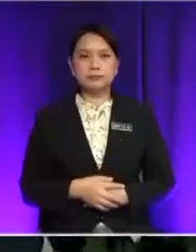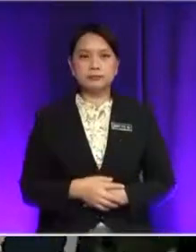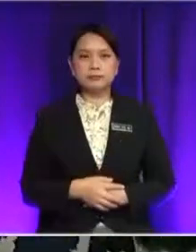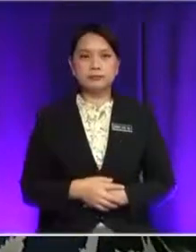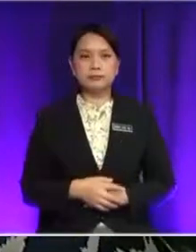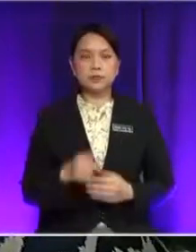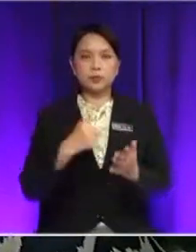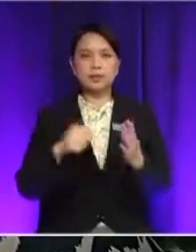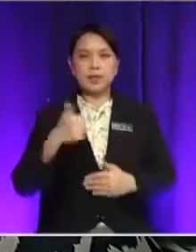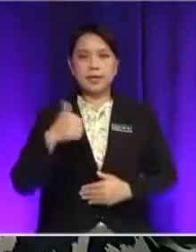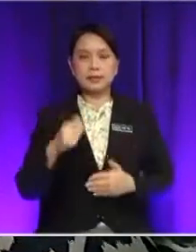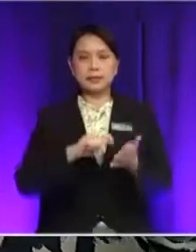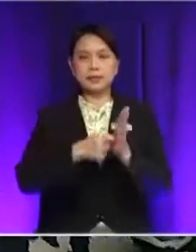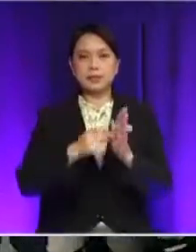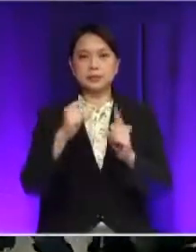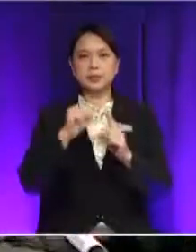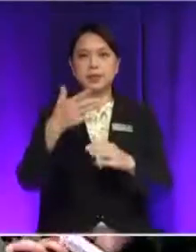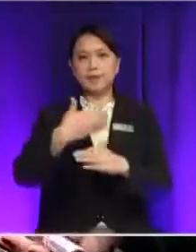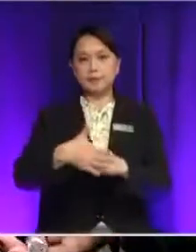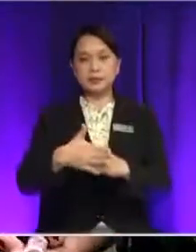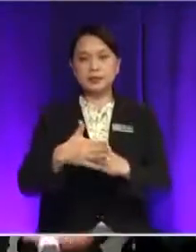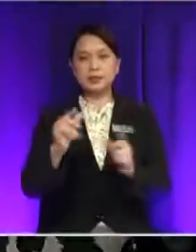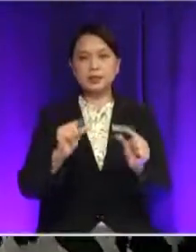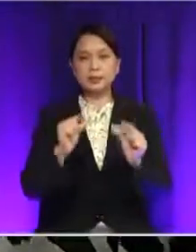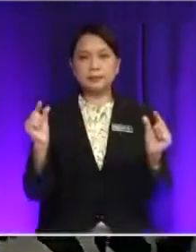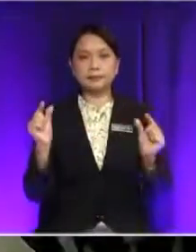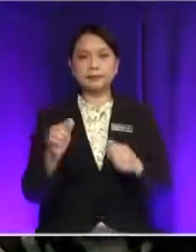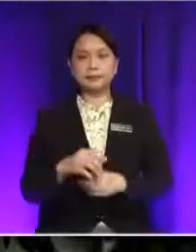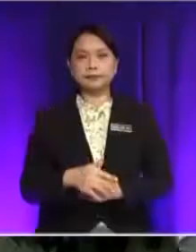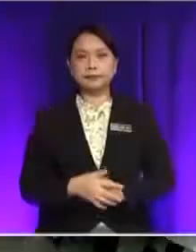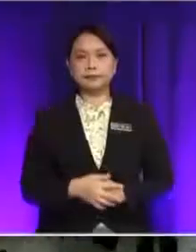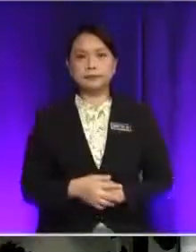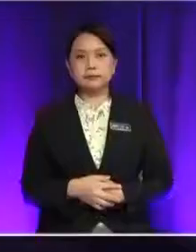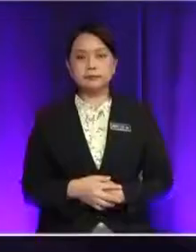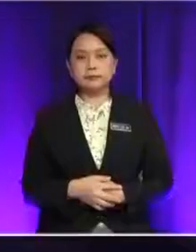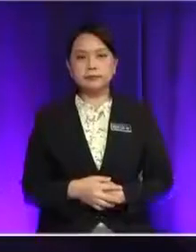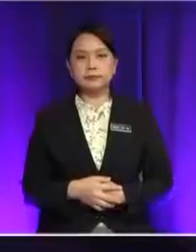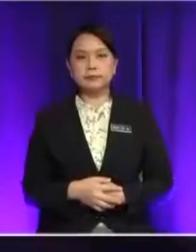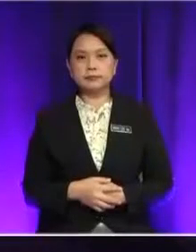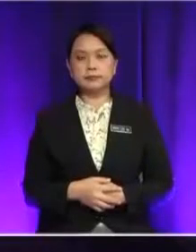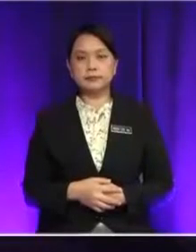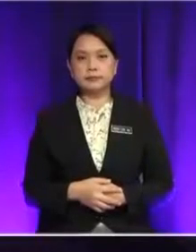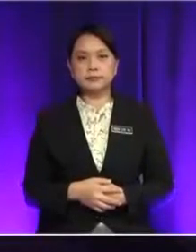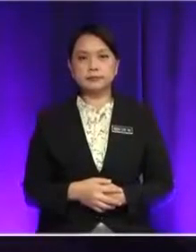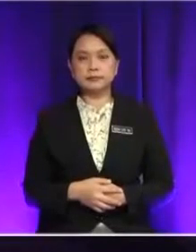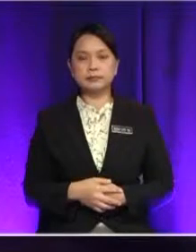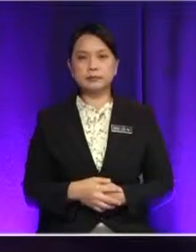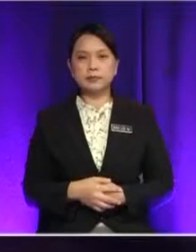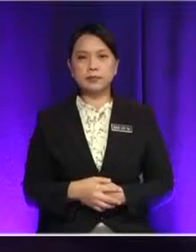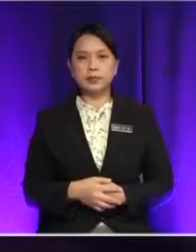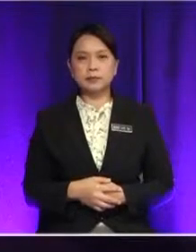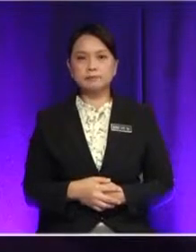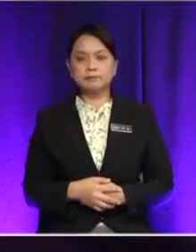are the keywords after the gap? Can I give a shot, madam? Yes, Soliha. So what are you? What are the keywords, Soliha, from this